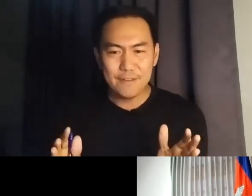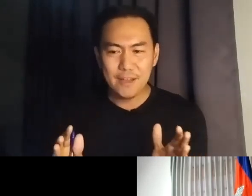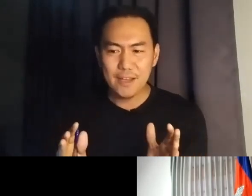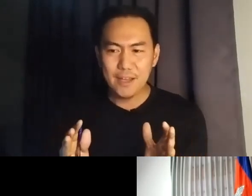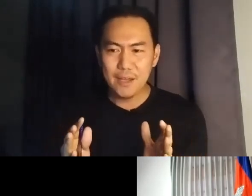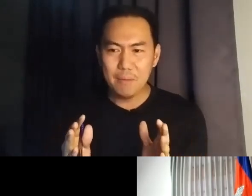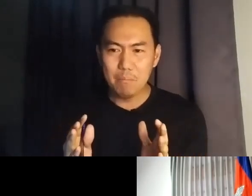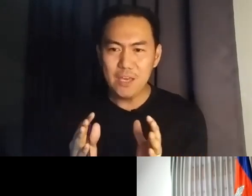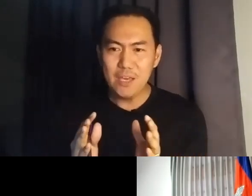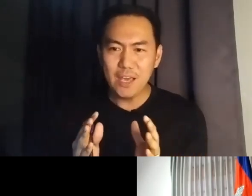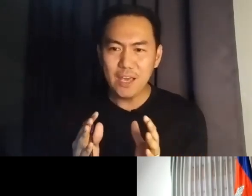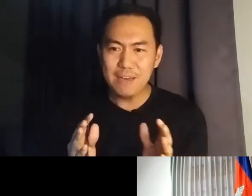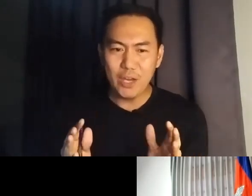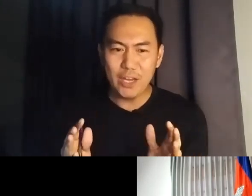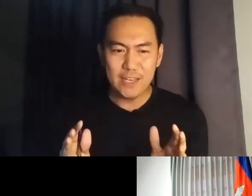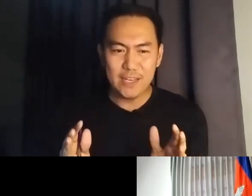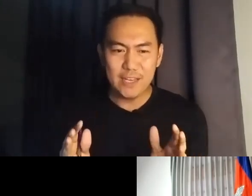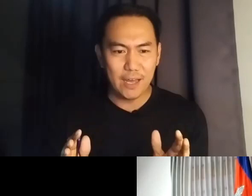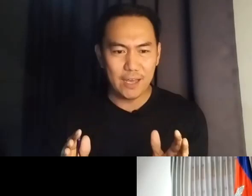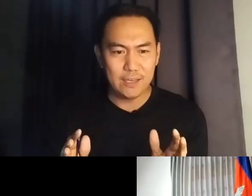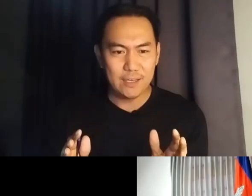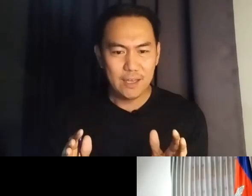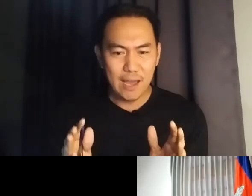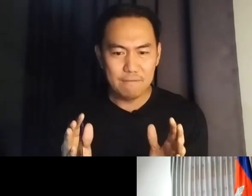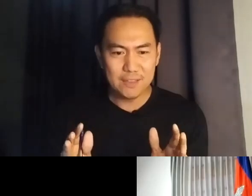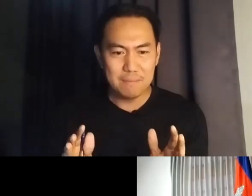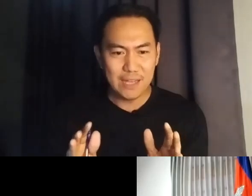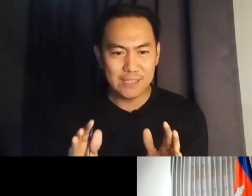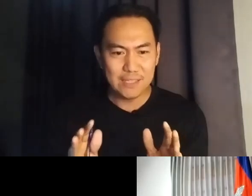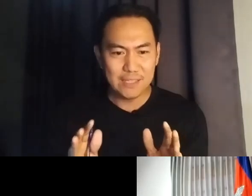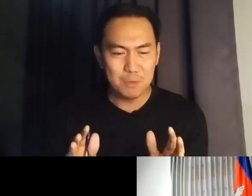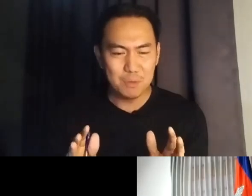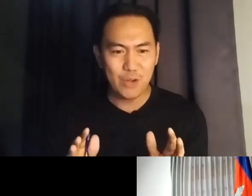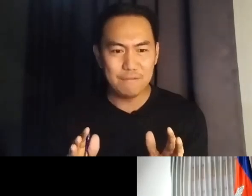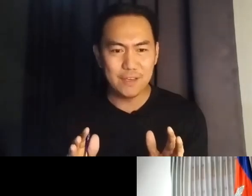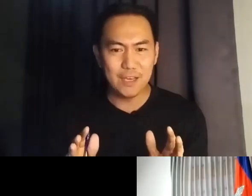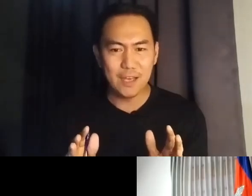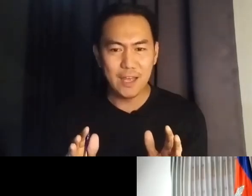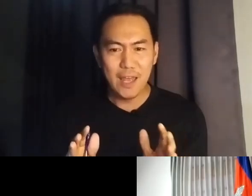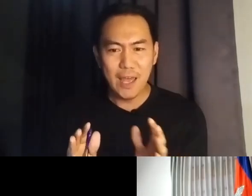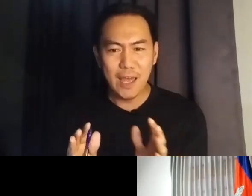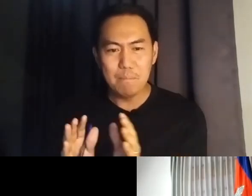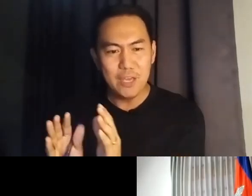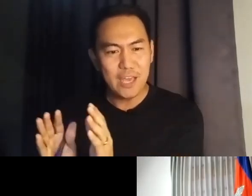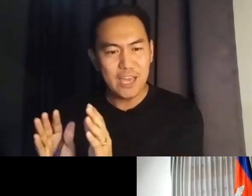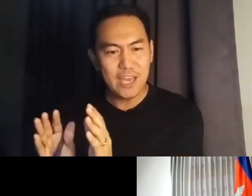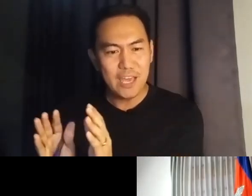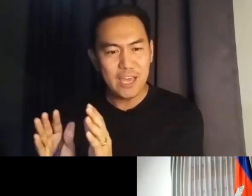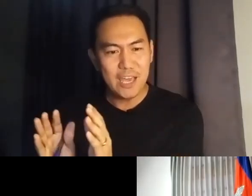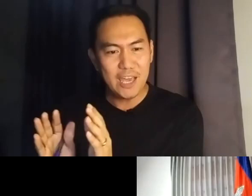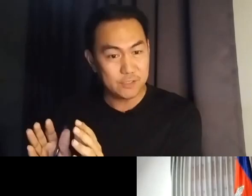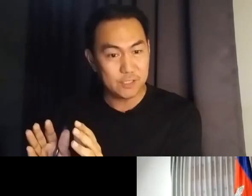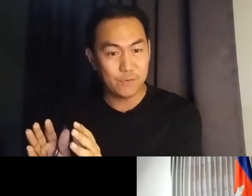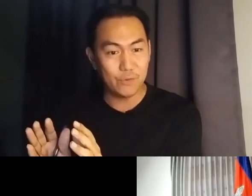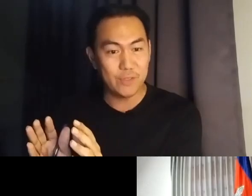if being able to identify a victim as a victim of trafficking and being able to